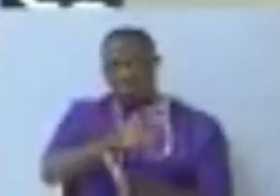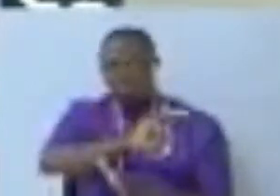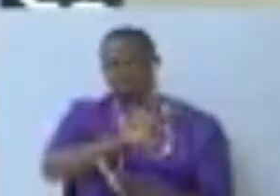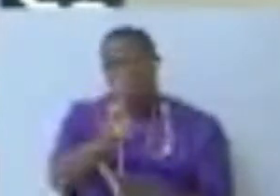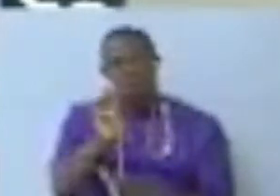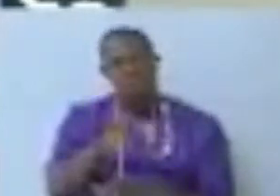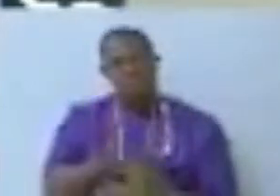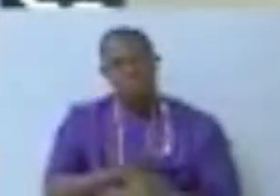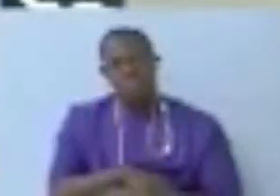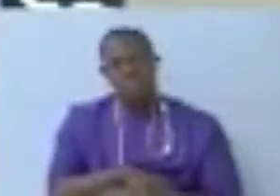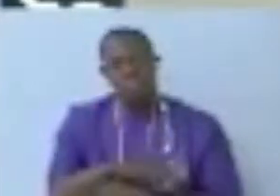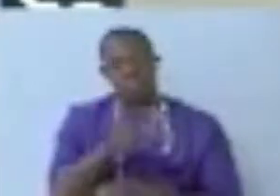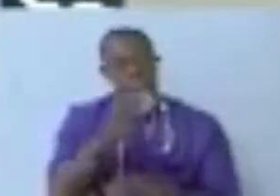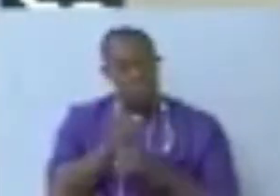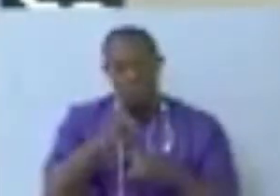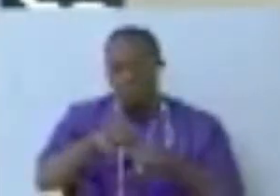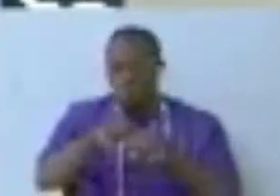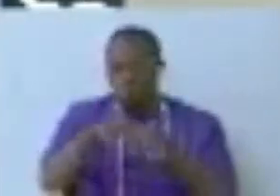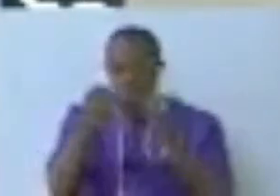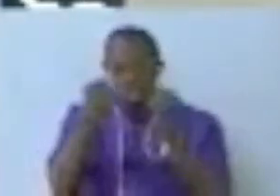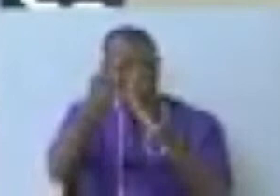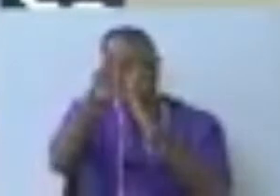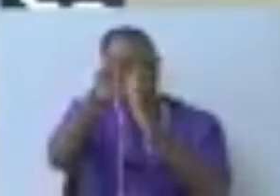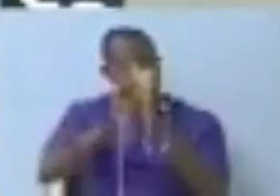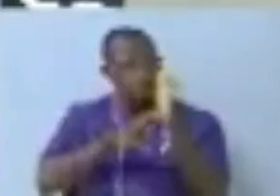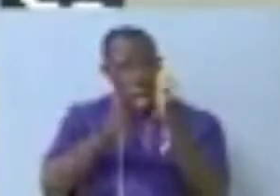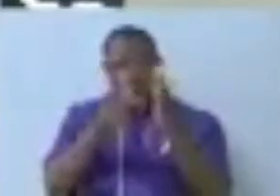It's a violation of the rules.